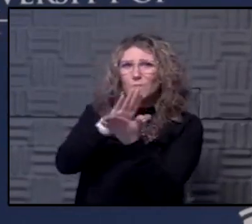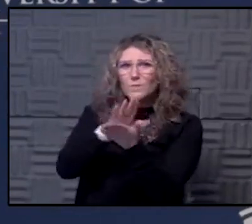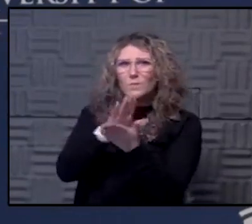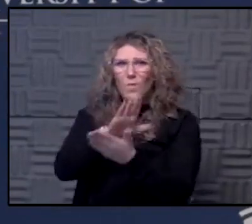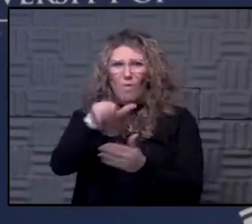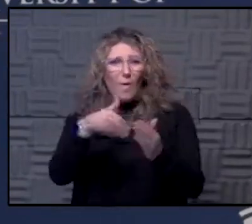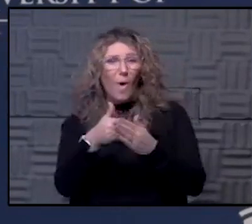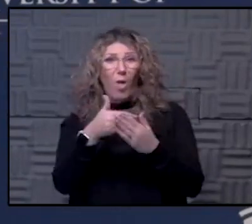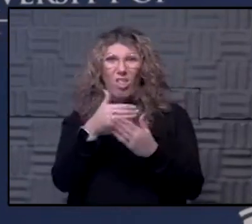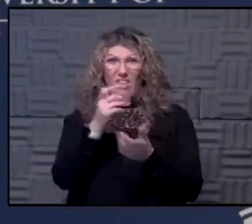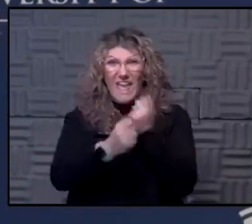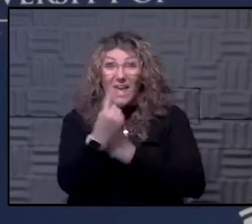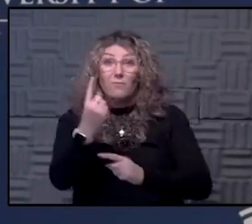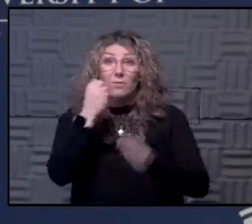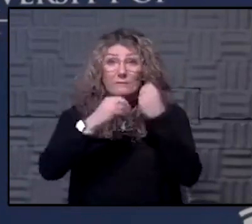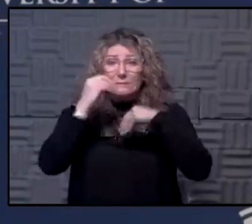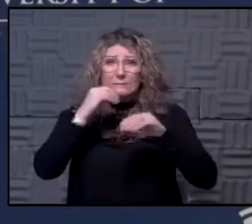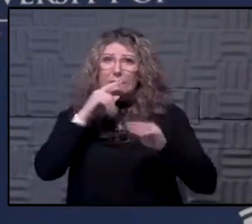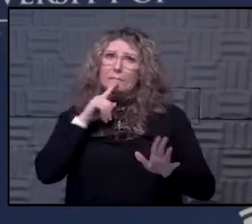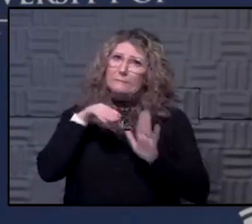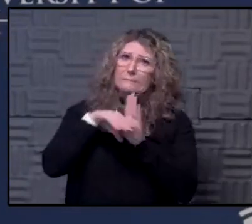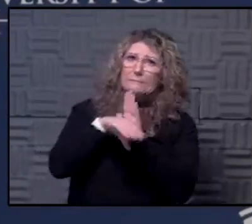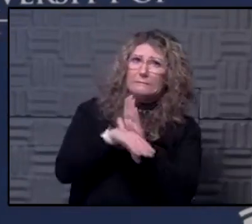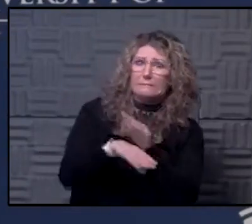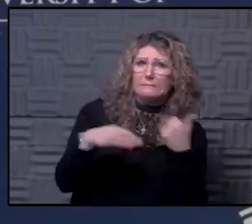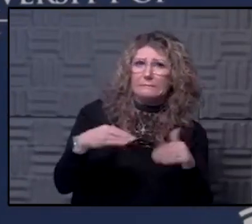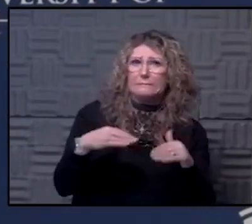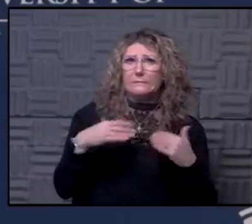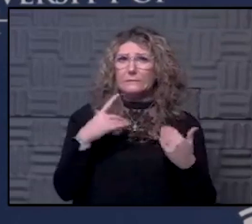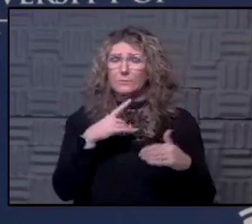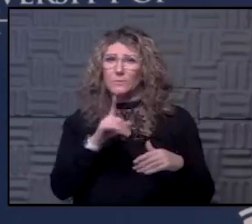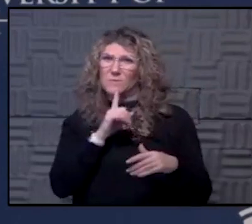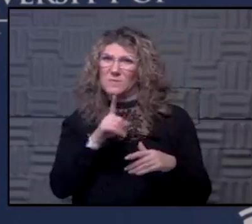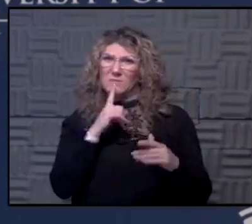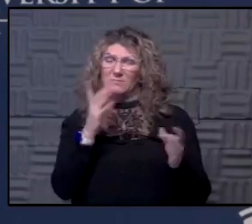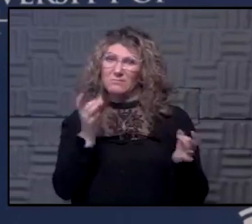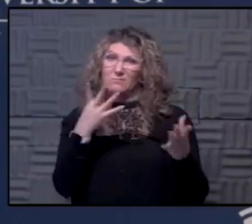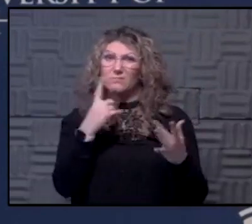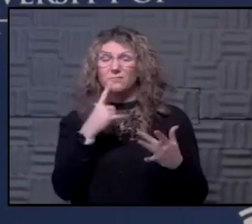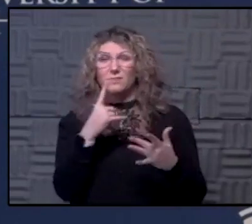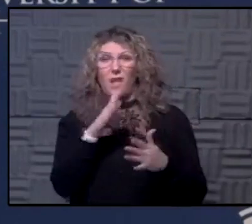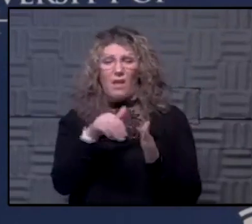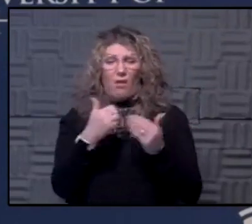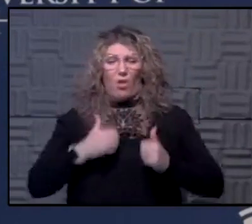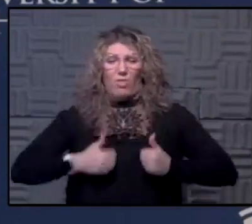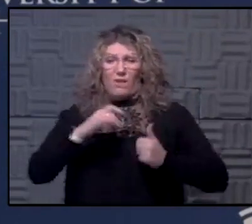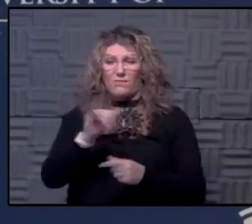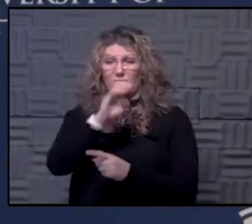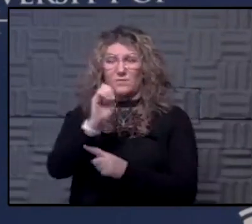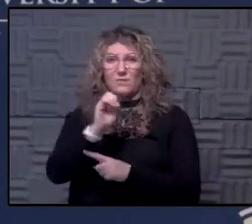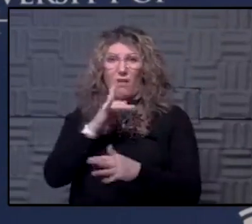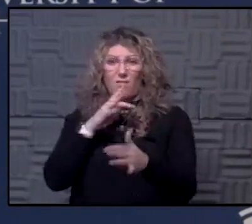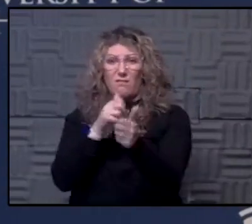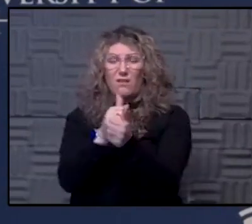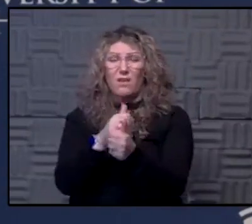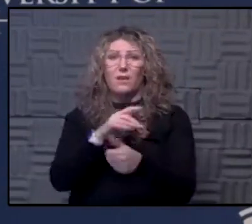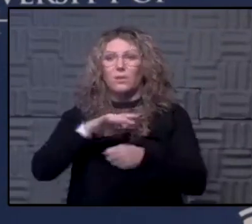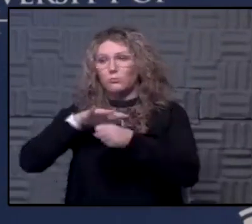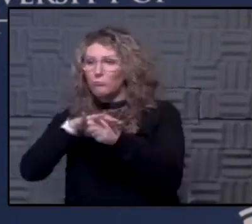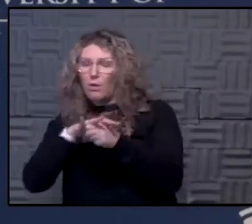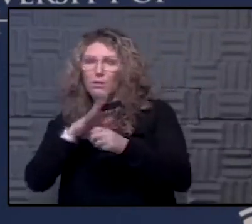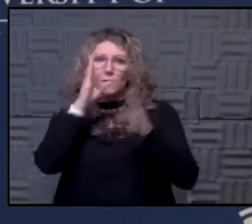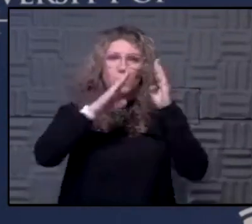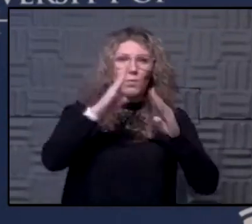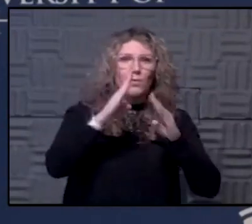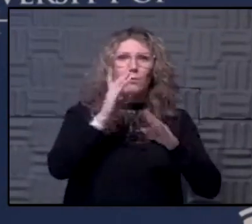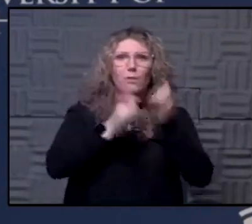declined substantially because of this. So it's really been a perfect storm of our lifestyle really catching up with us, and then we're stressed and worried. We drink more. And so